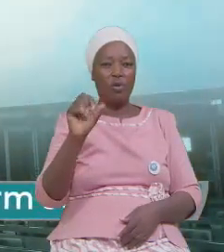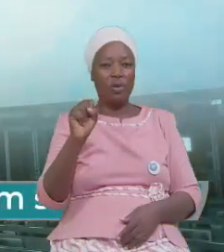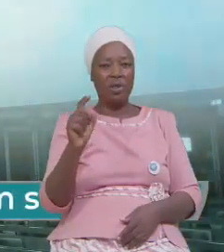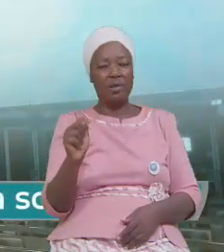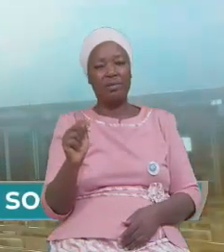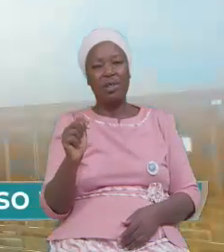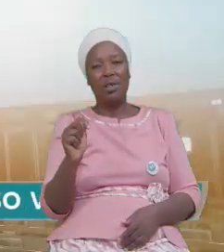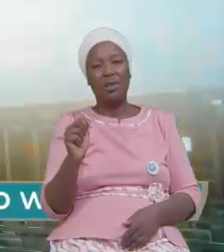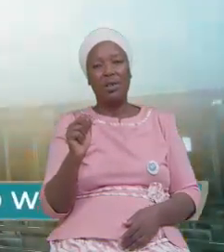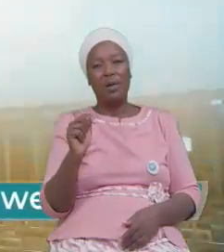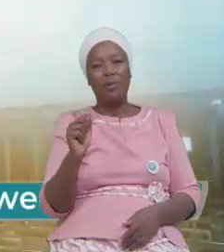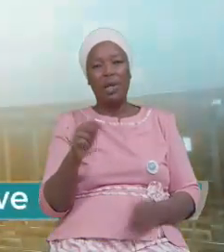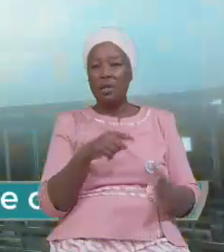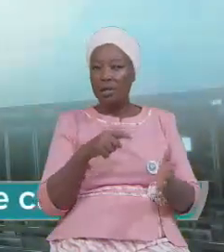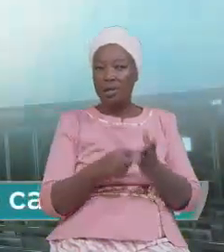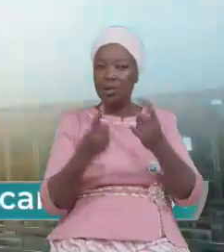2023. This coming Sunday.